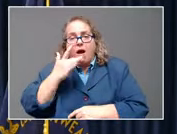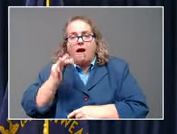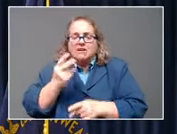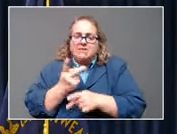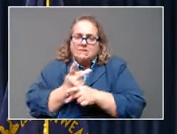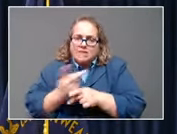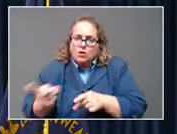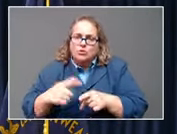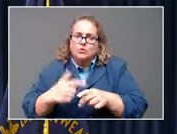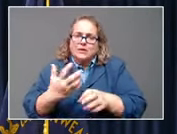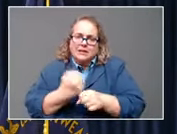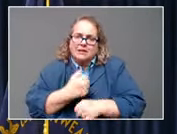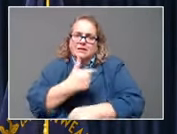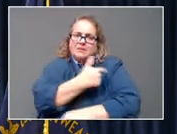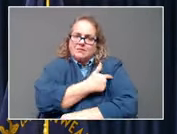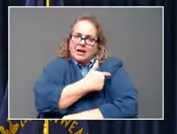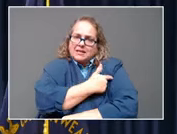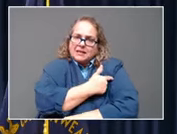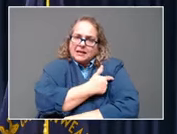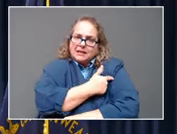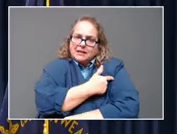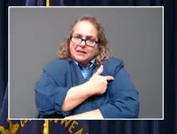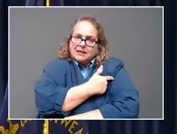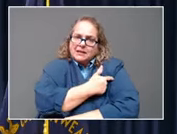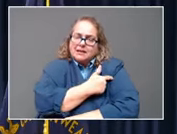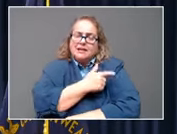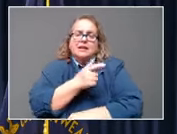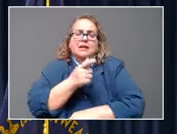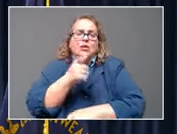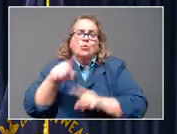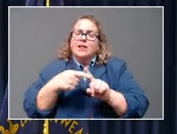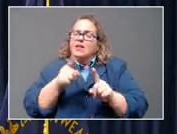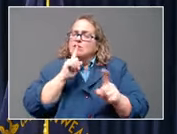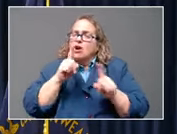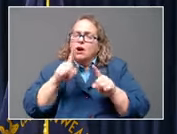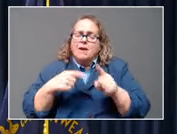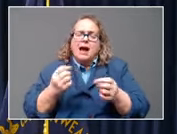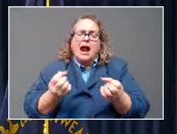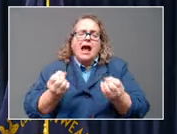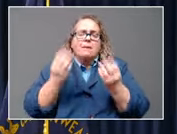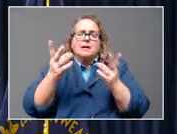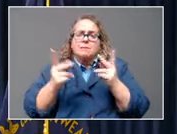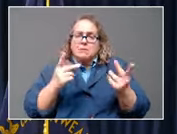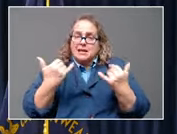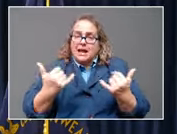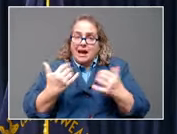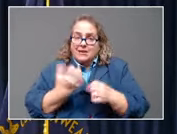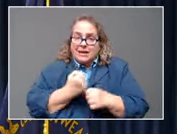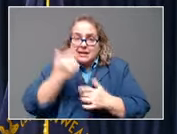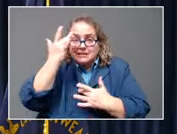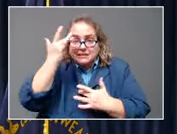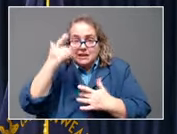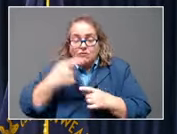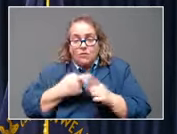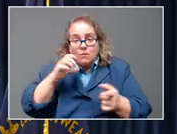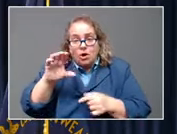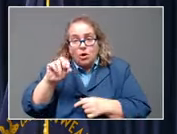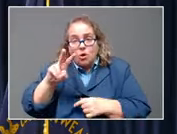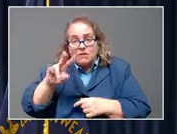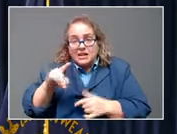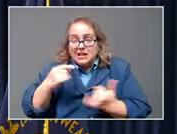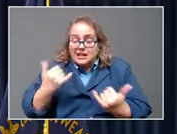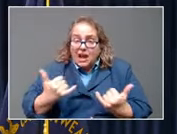get vaccinated. When they talk about how many people have now gotten infected in COVID, they're saying they can